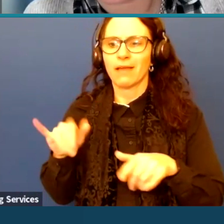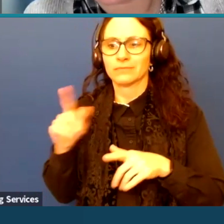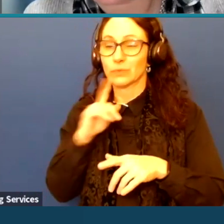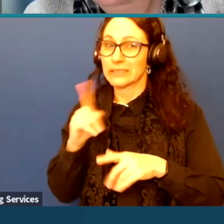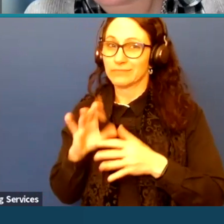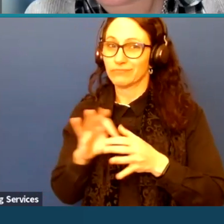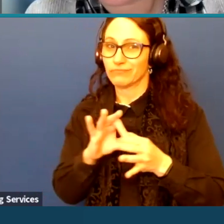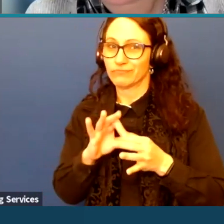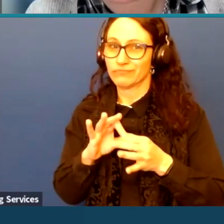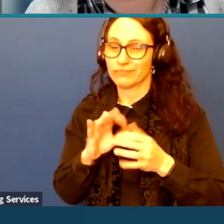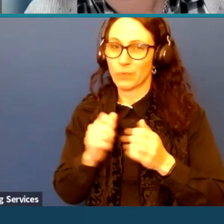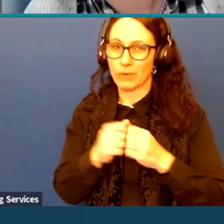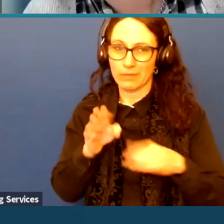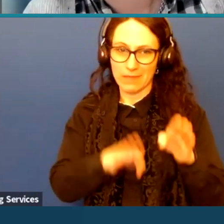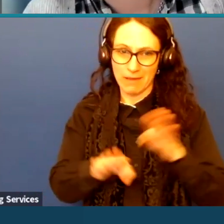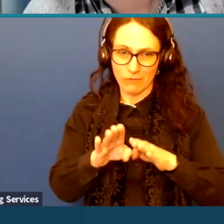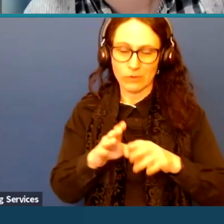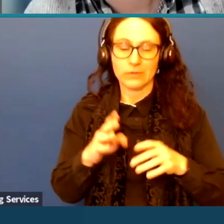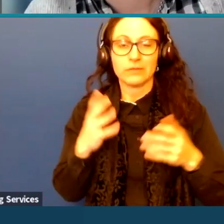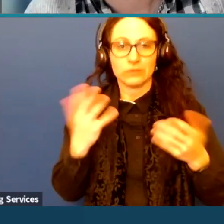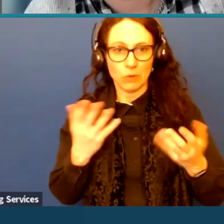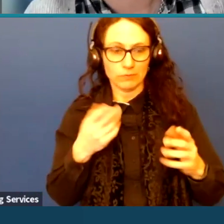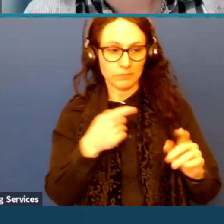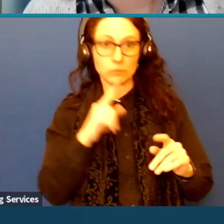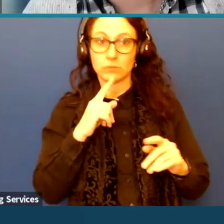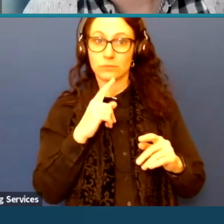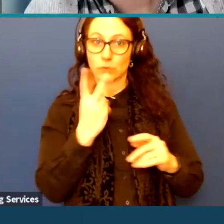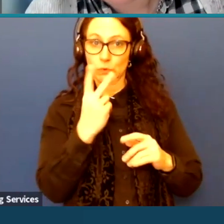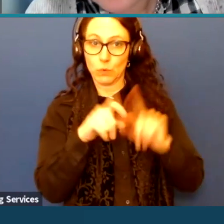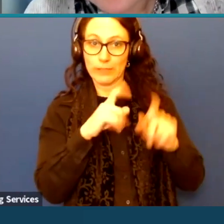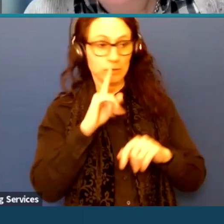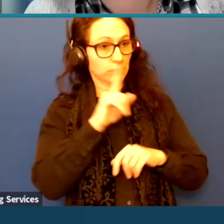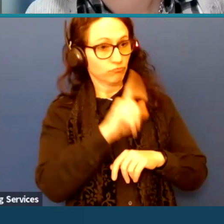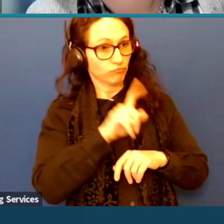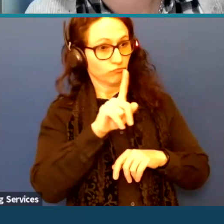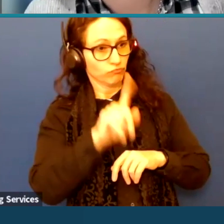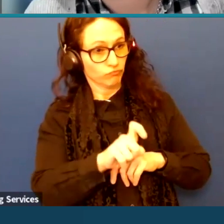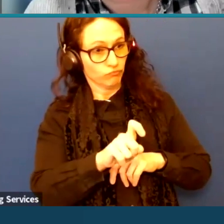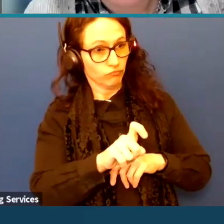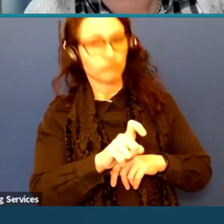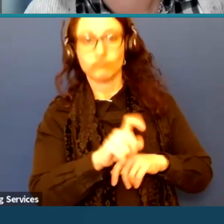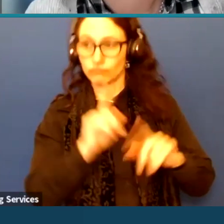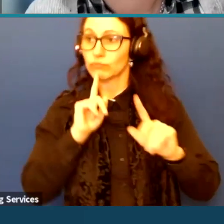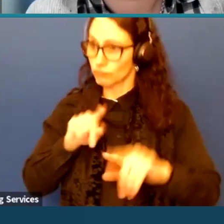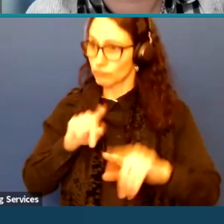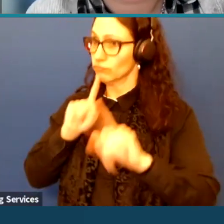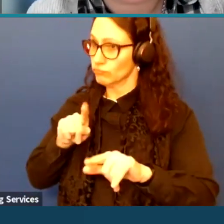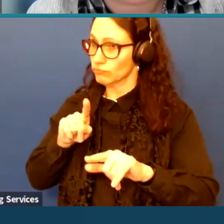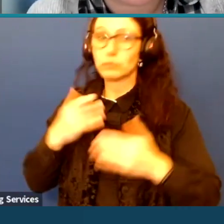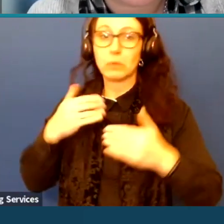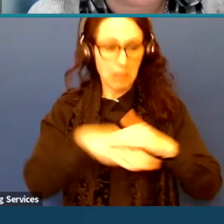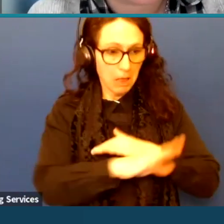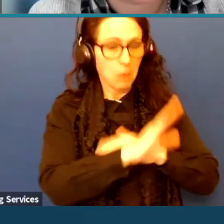So you ask the 2 questions, they're able to answer it. You allow them in. Again, if at any time that animal's not